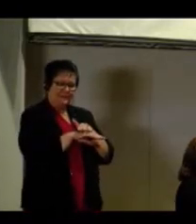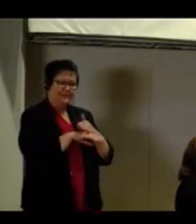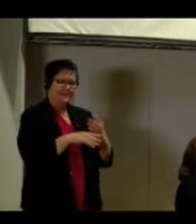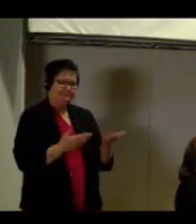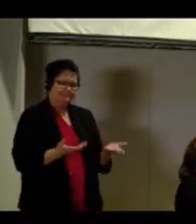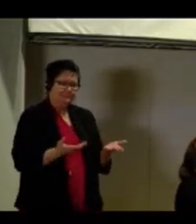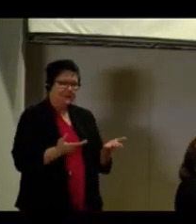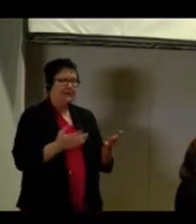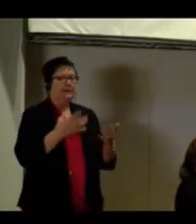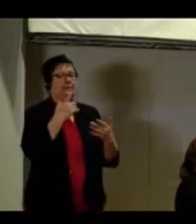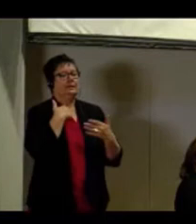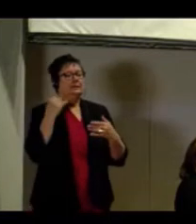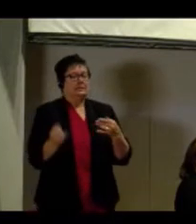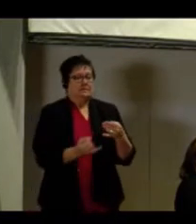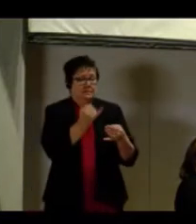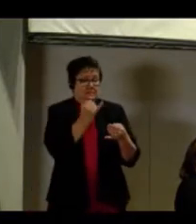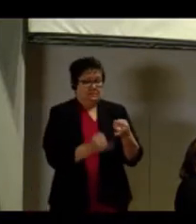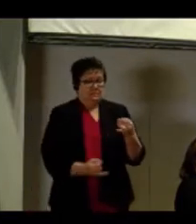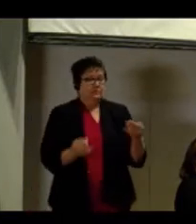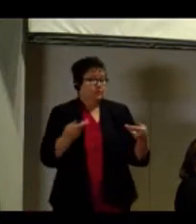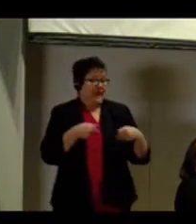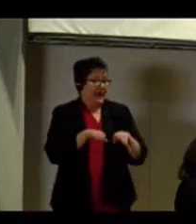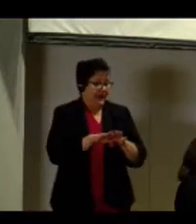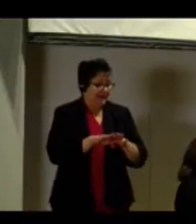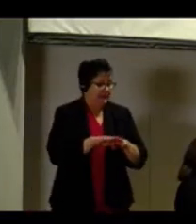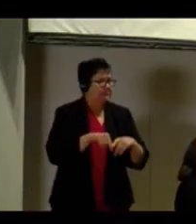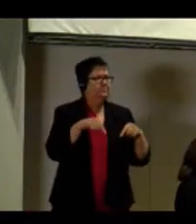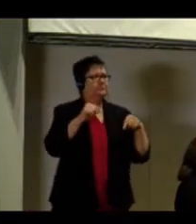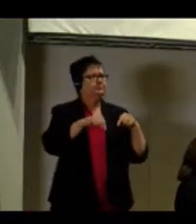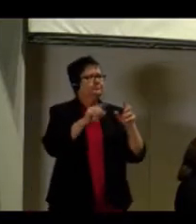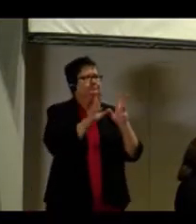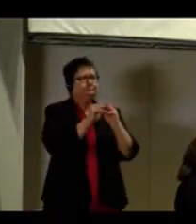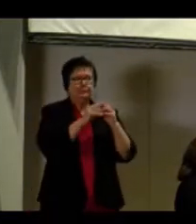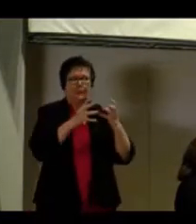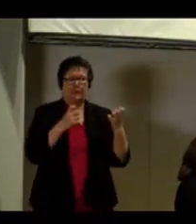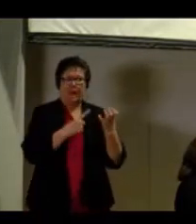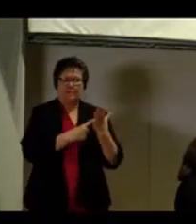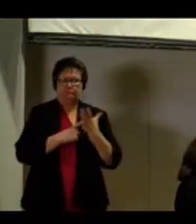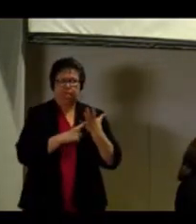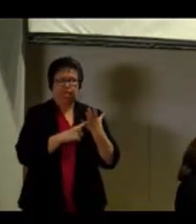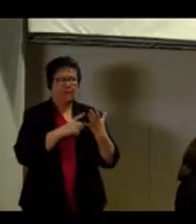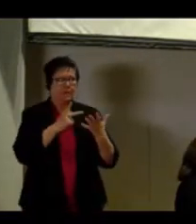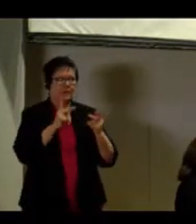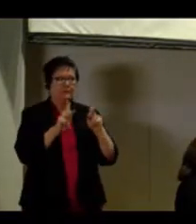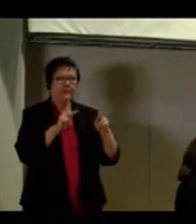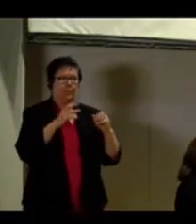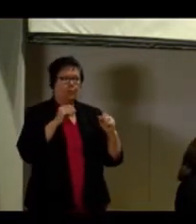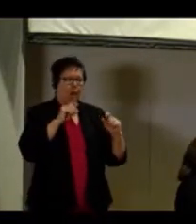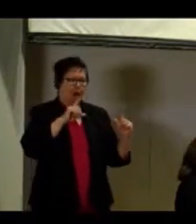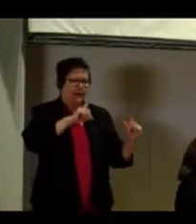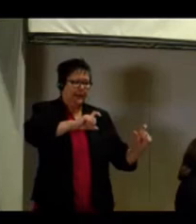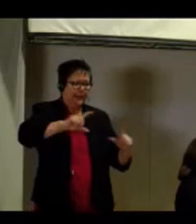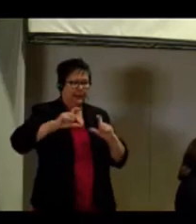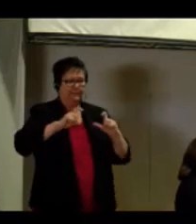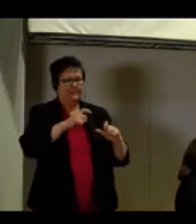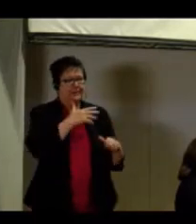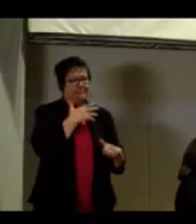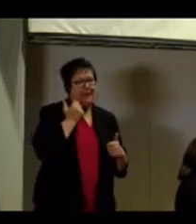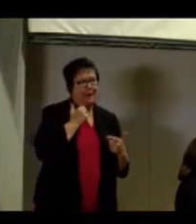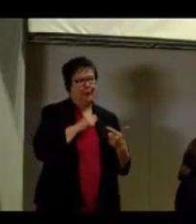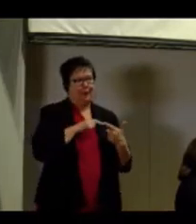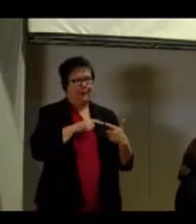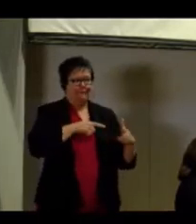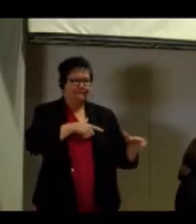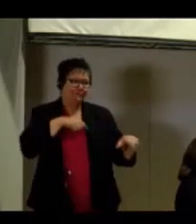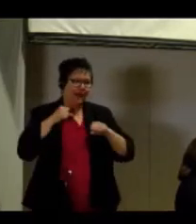And just to end, at this conference, there's a lot of discussion of people wanting to do imaging better, faster, cheaper, more